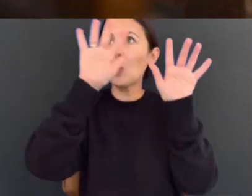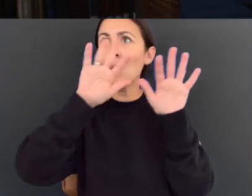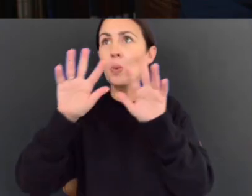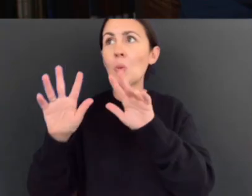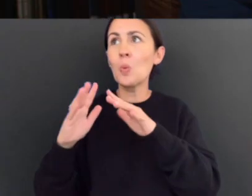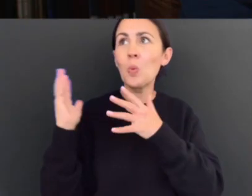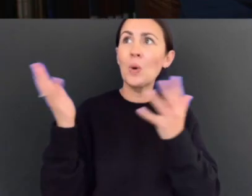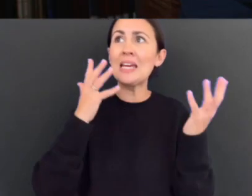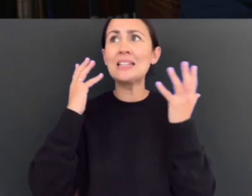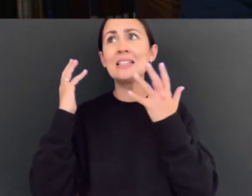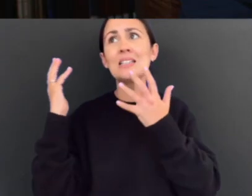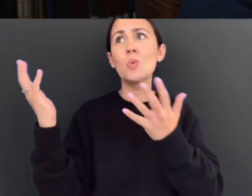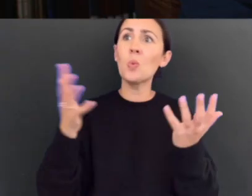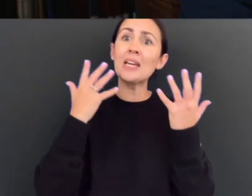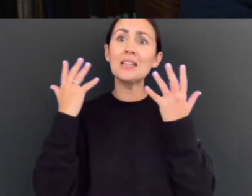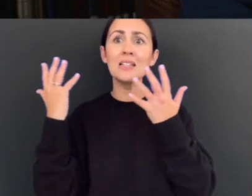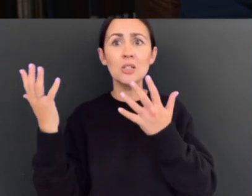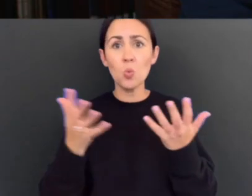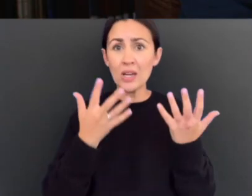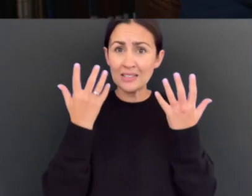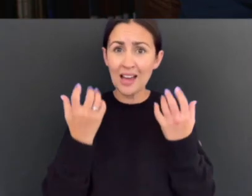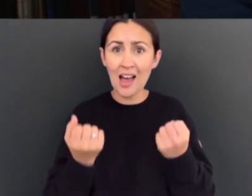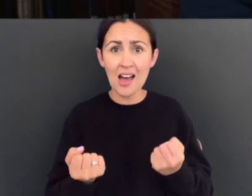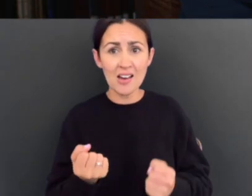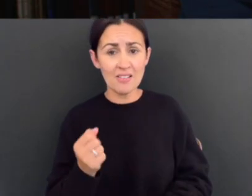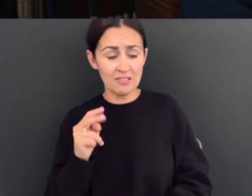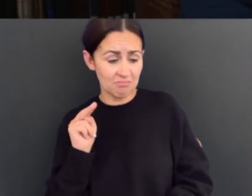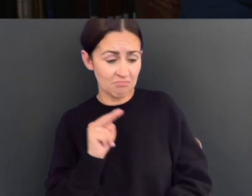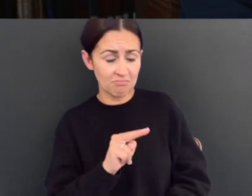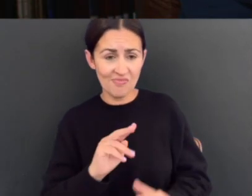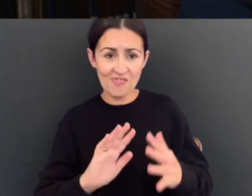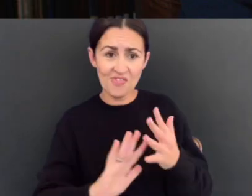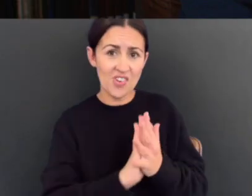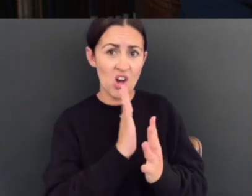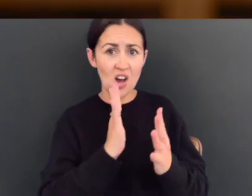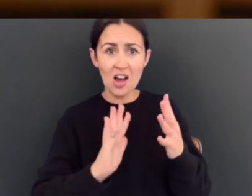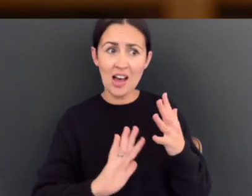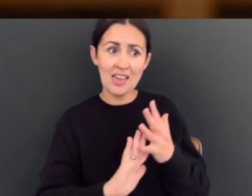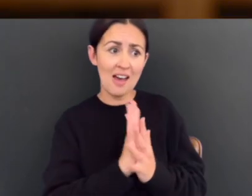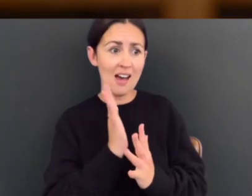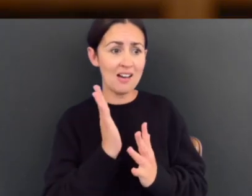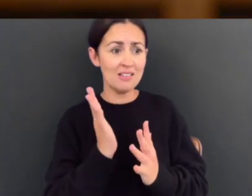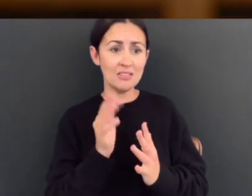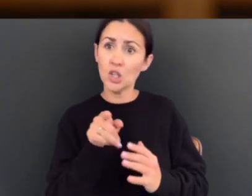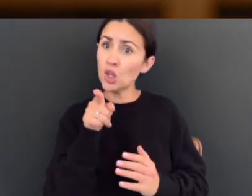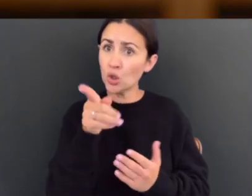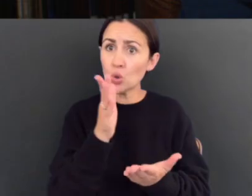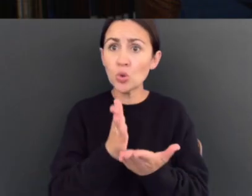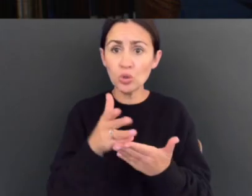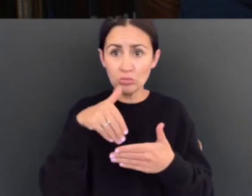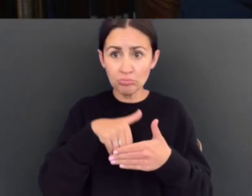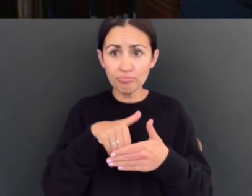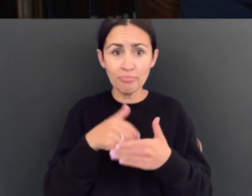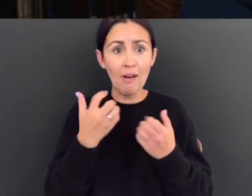shutters, but inside, the fire is burning. And the fire loves you. Aki tu paramidiu.